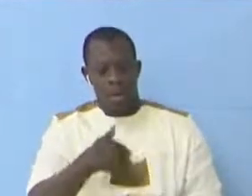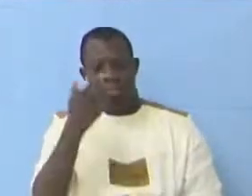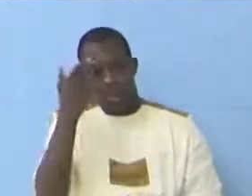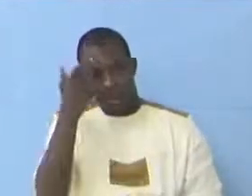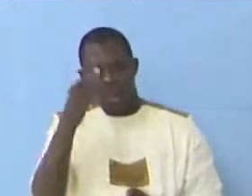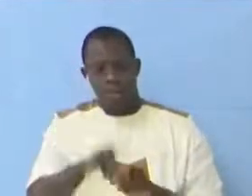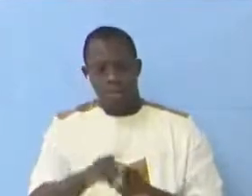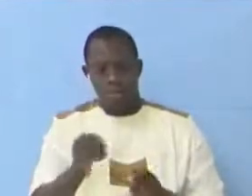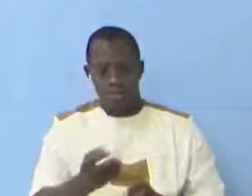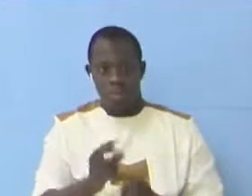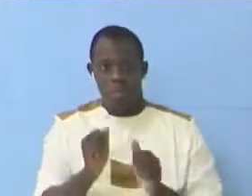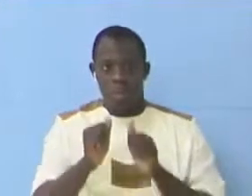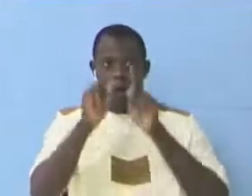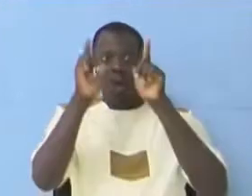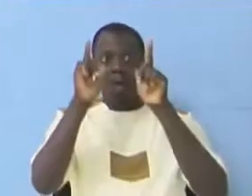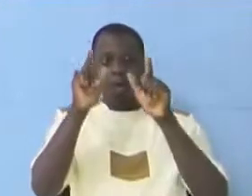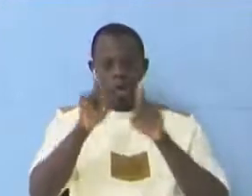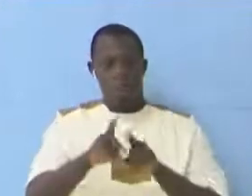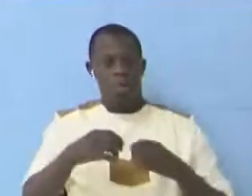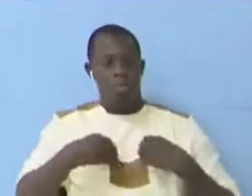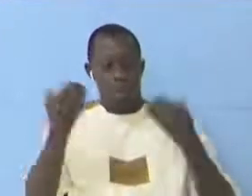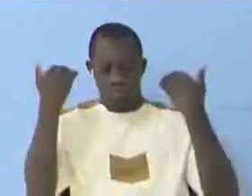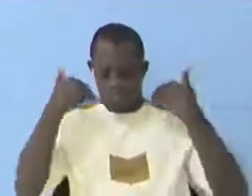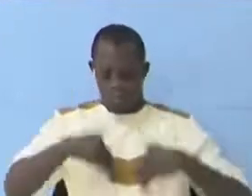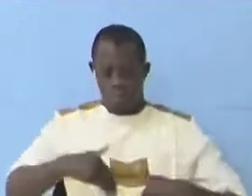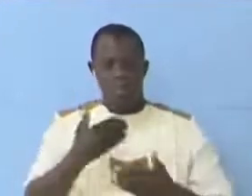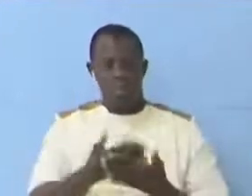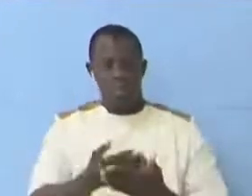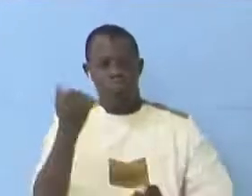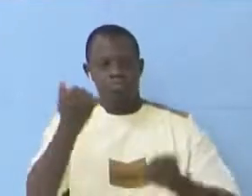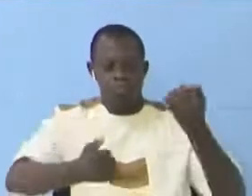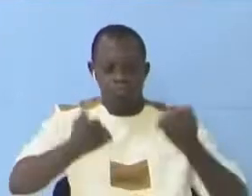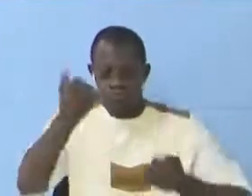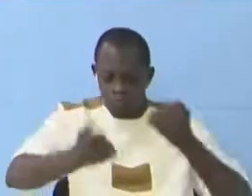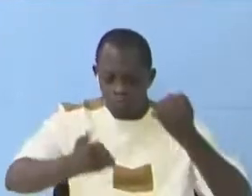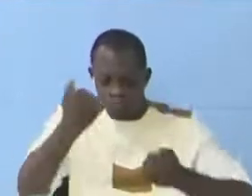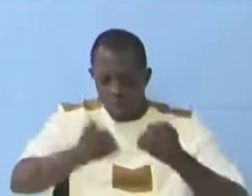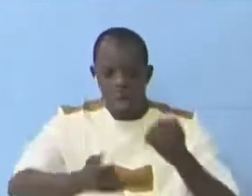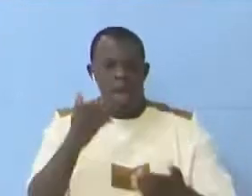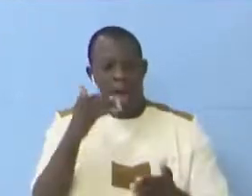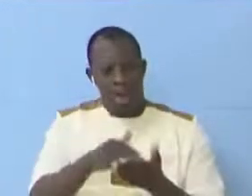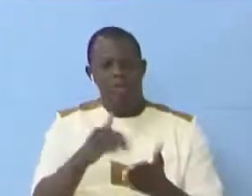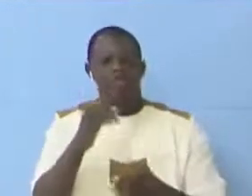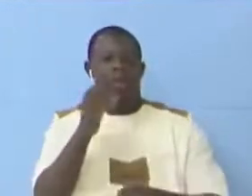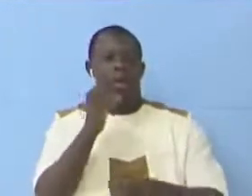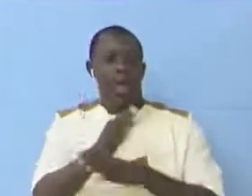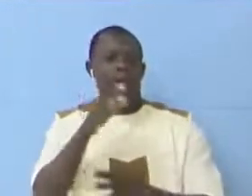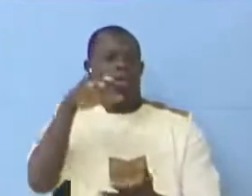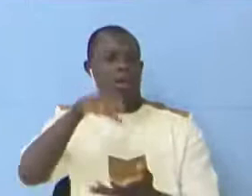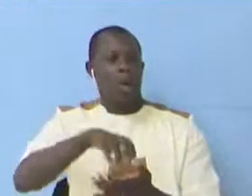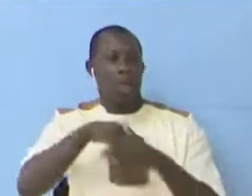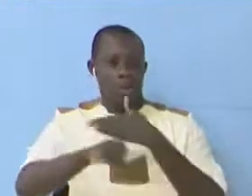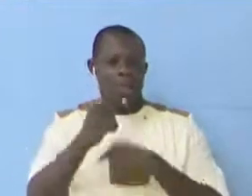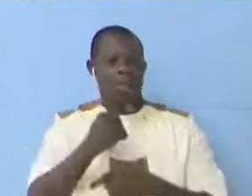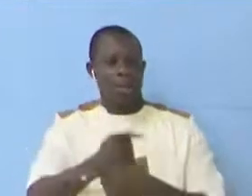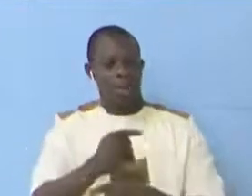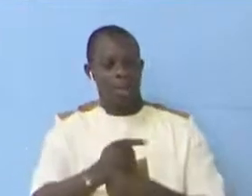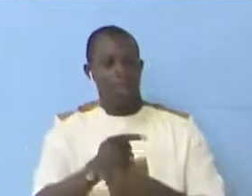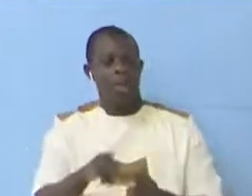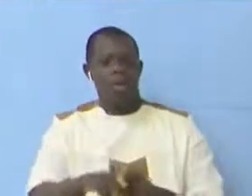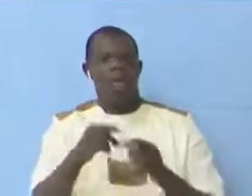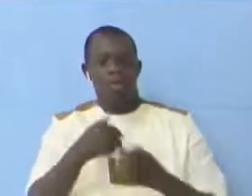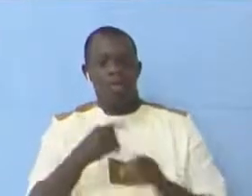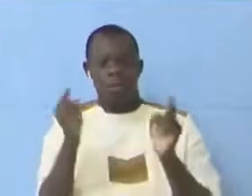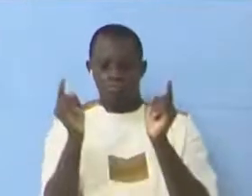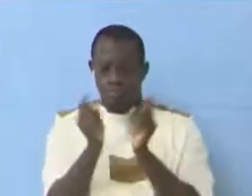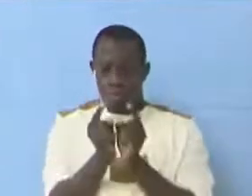just got up, dressed. ci la jóg rek solu. Drove to Ghana town. daw dem Ghana town. Went and